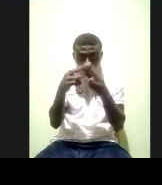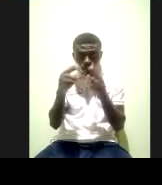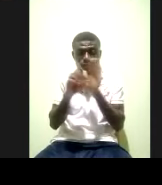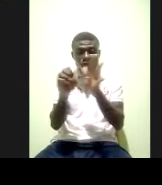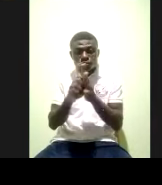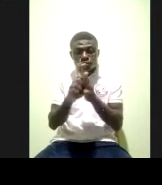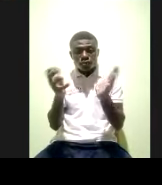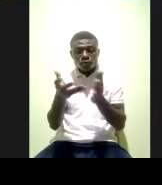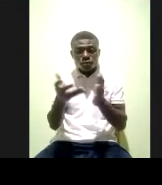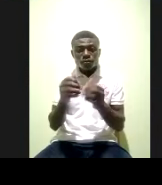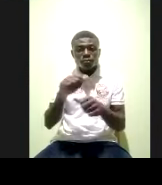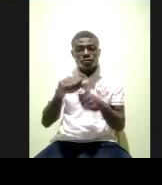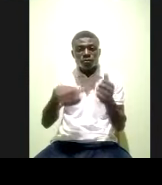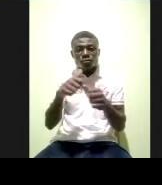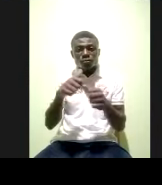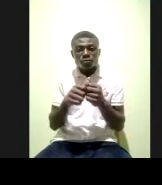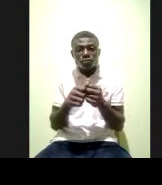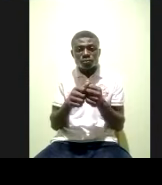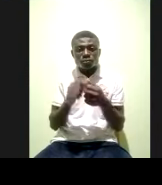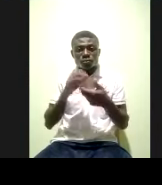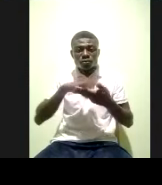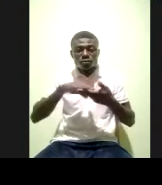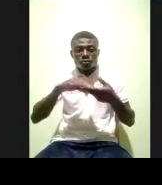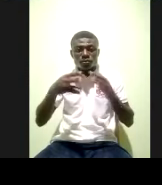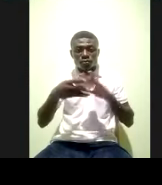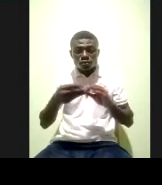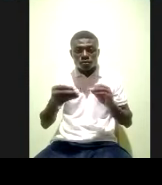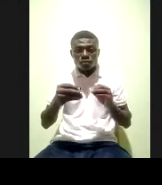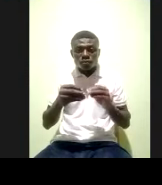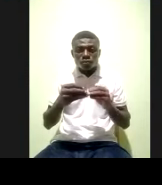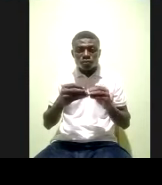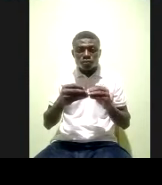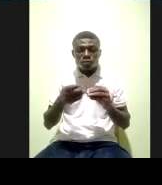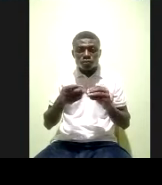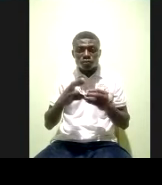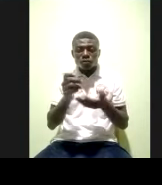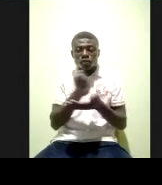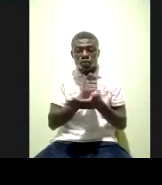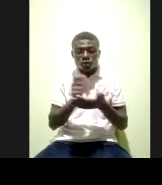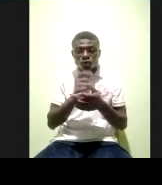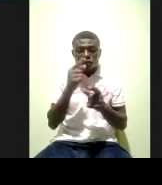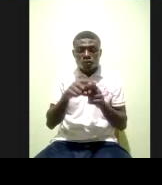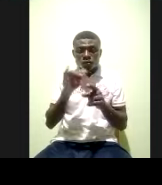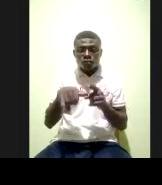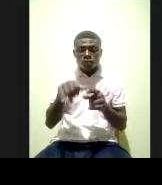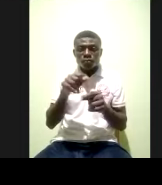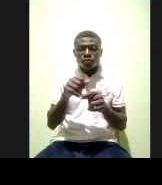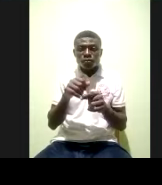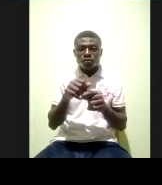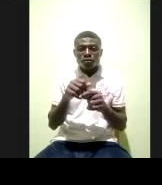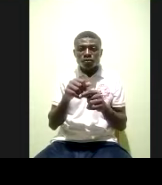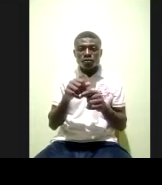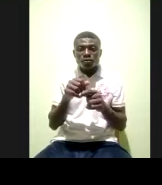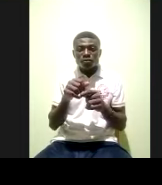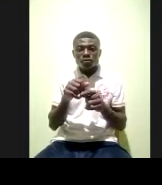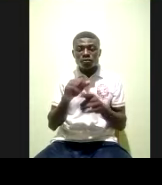is about a story being or the written words or the written content